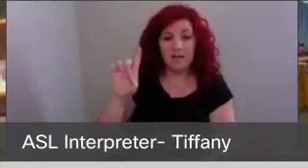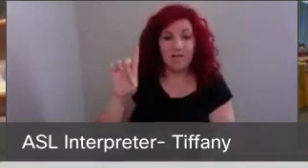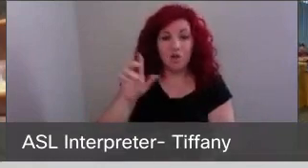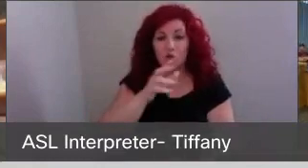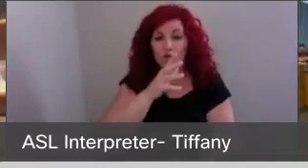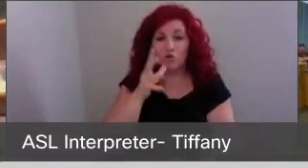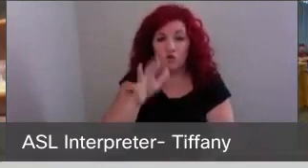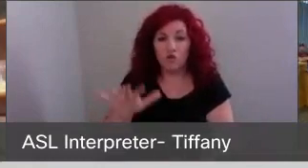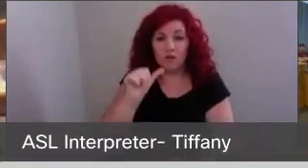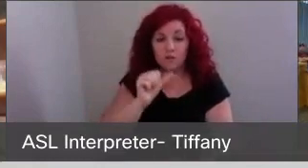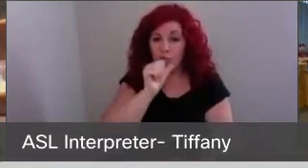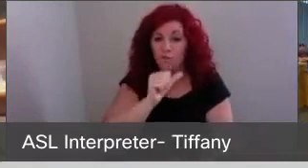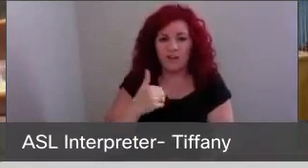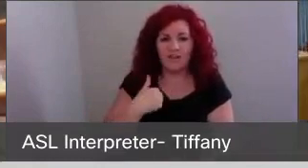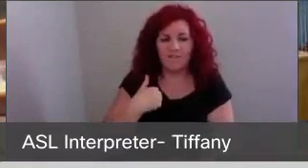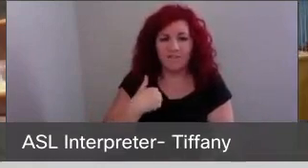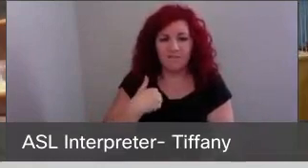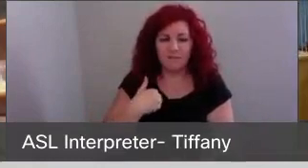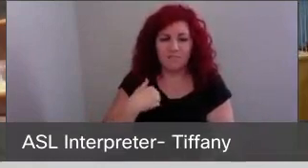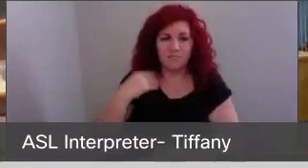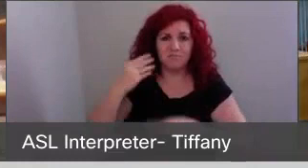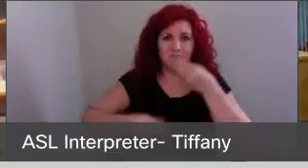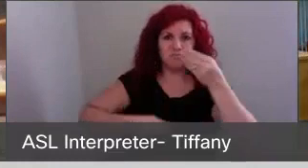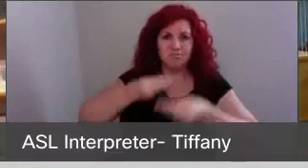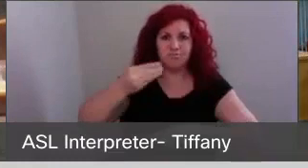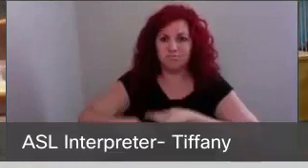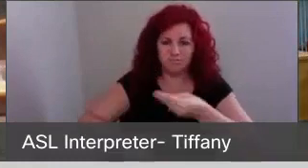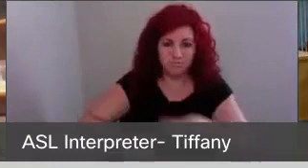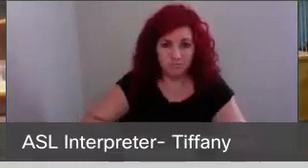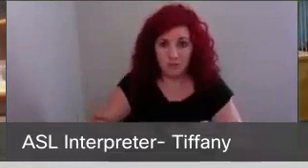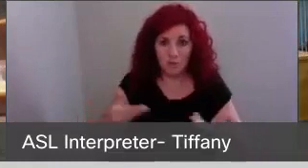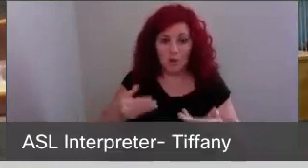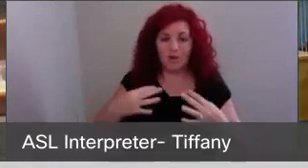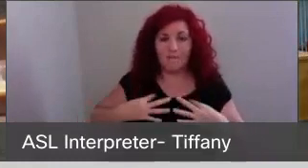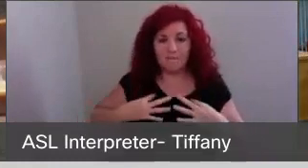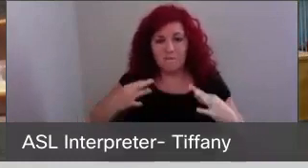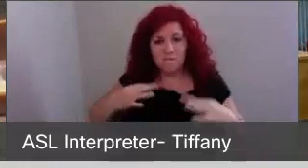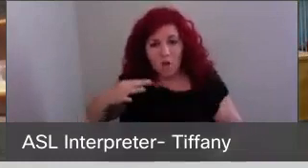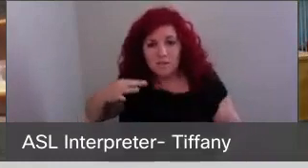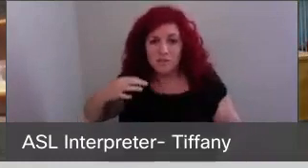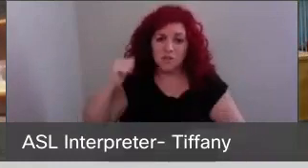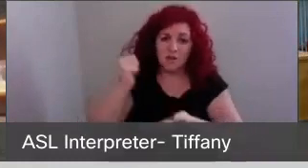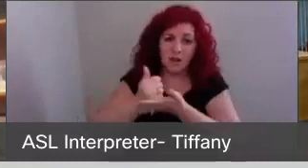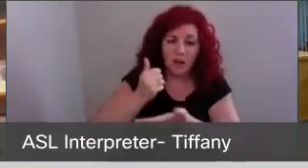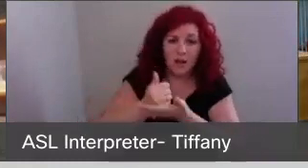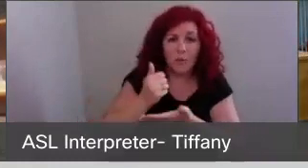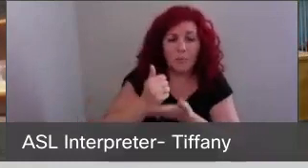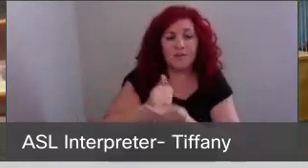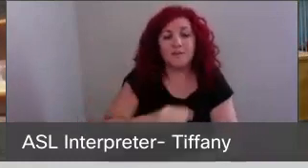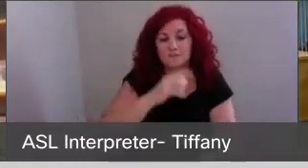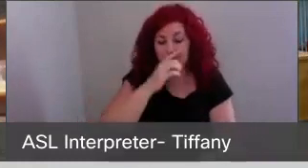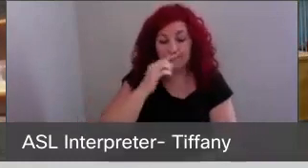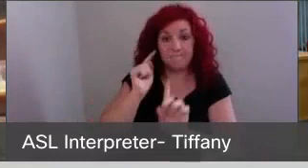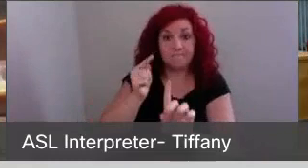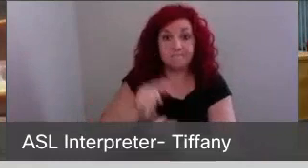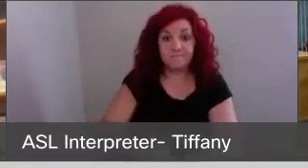Arizona has a great heritage, a legacy of volunteering and helping. Good case in point is